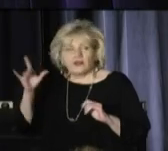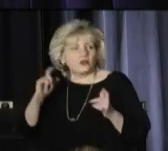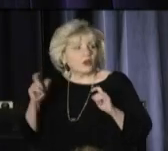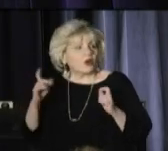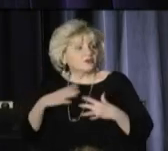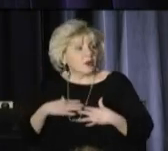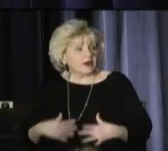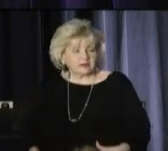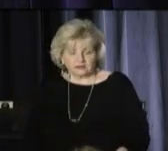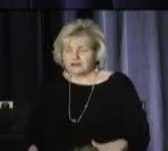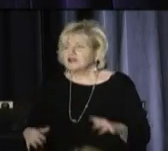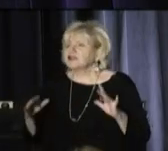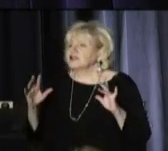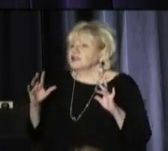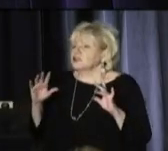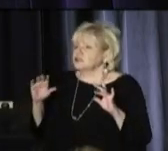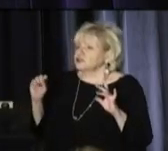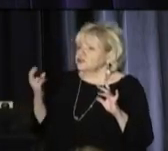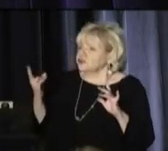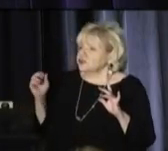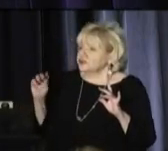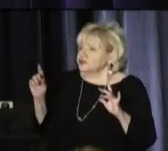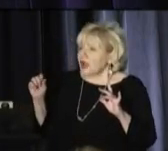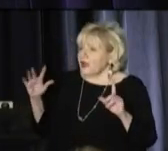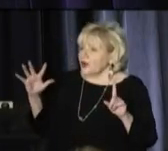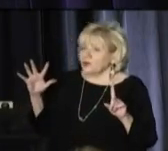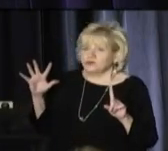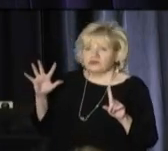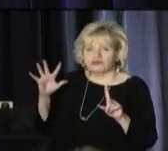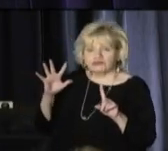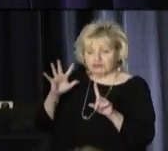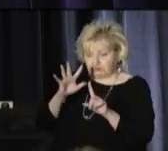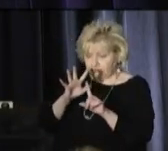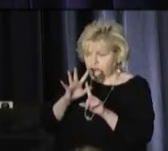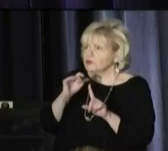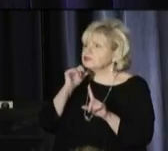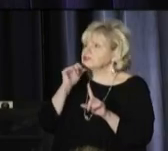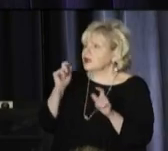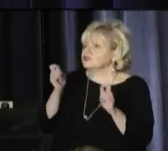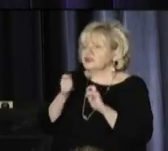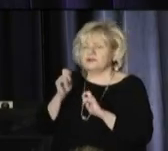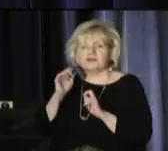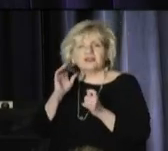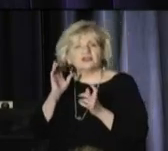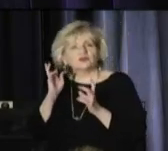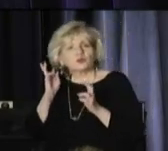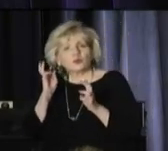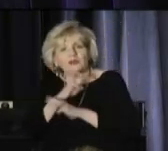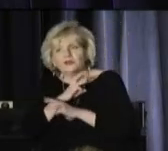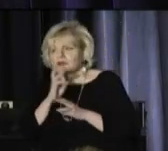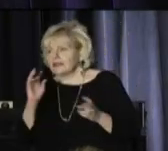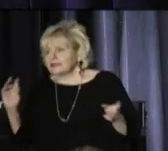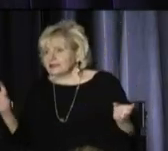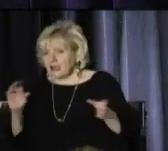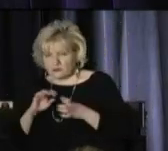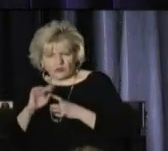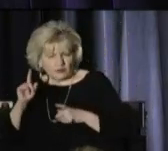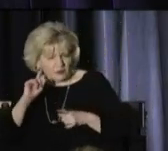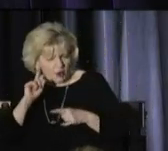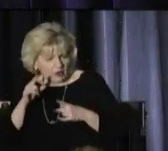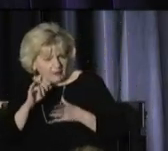monstrous shadow, would not shift its weird attachment. You've heard about it,